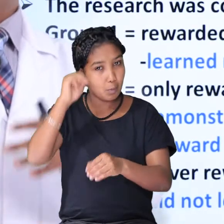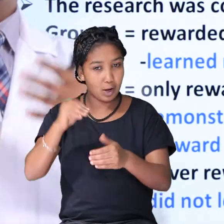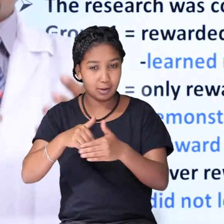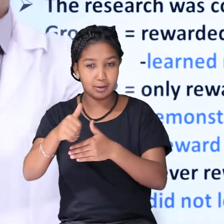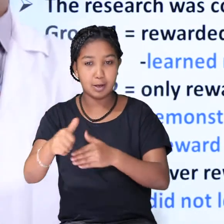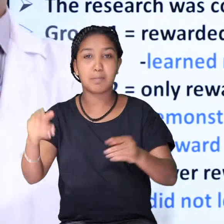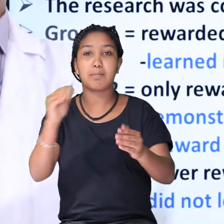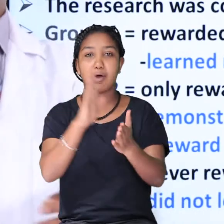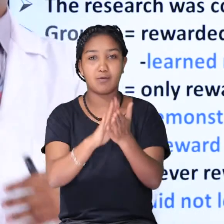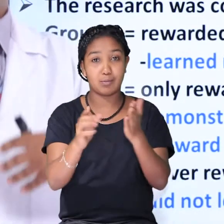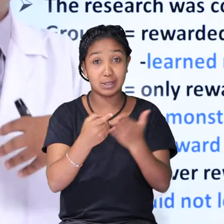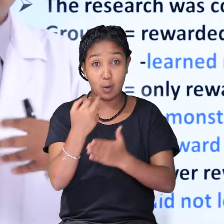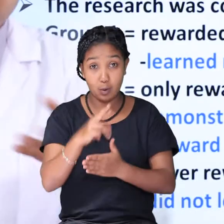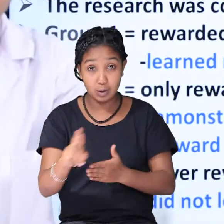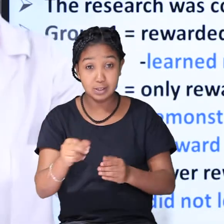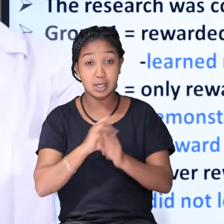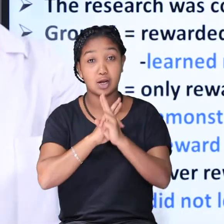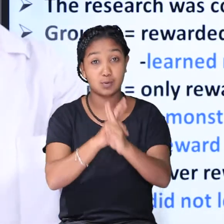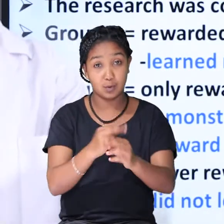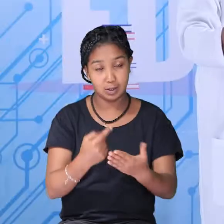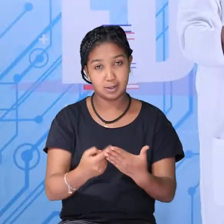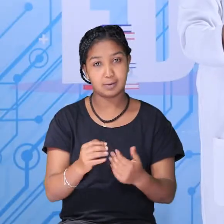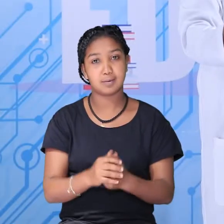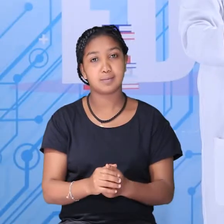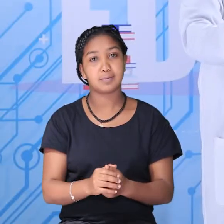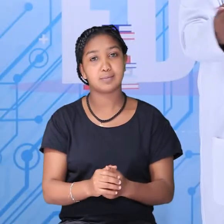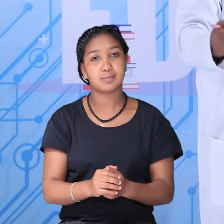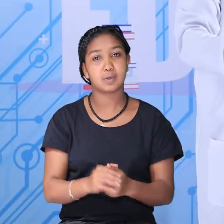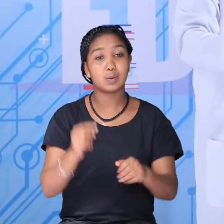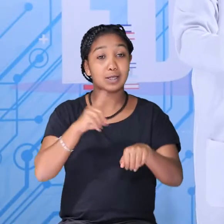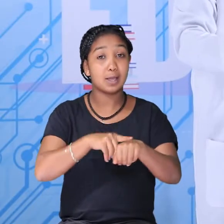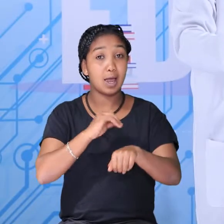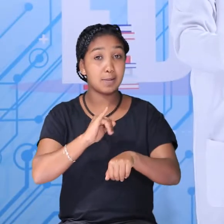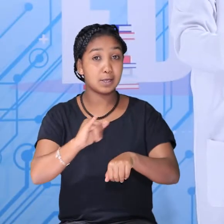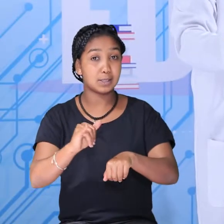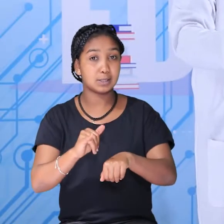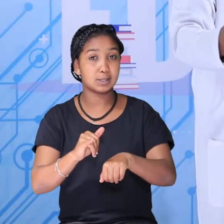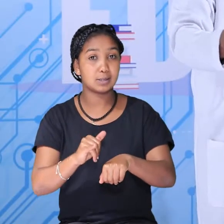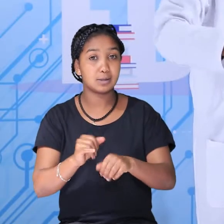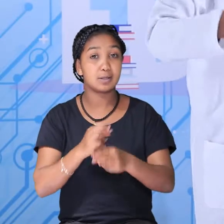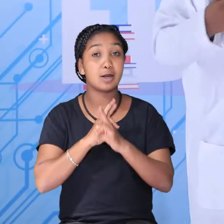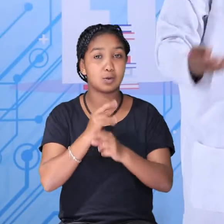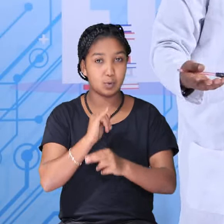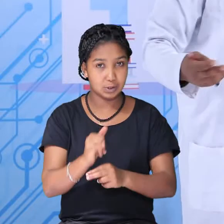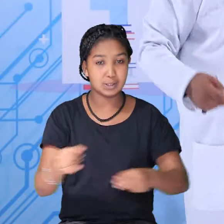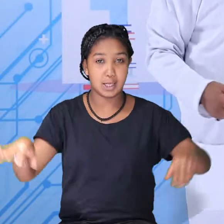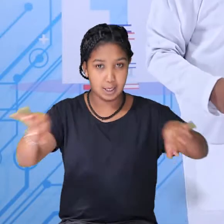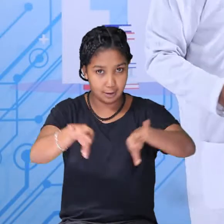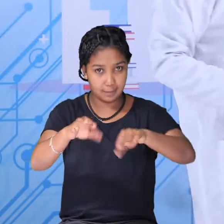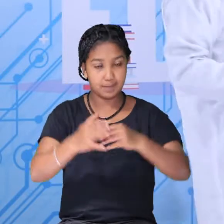and they perform it, or they respond it in when the time is when the response is